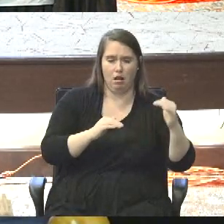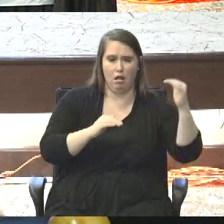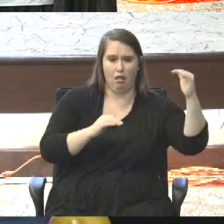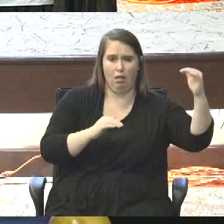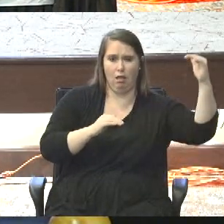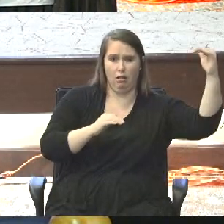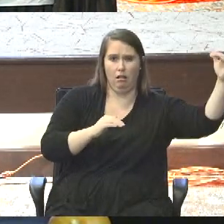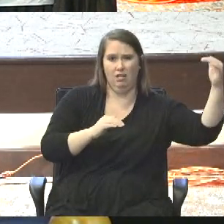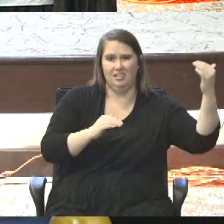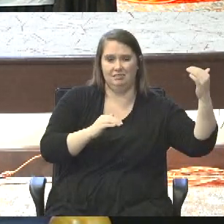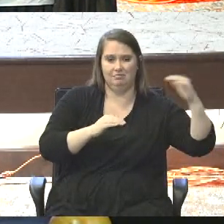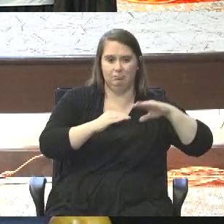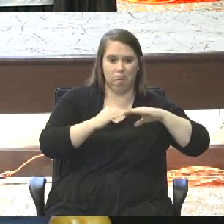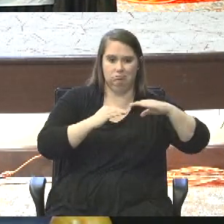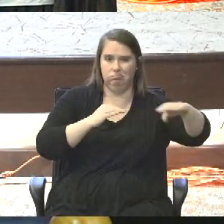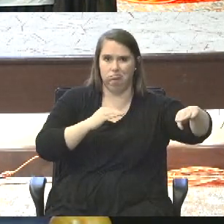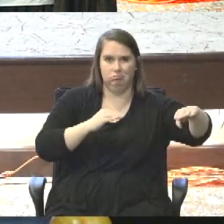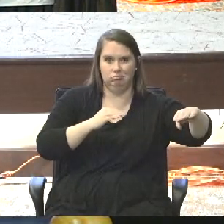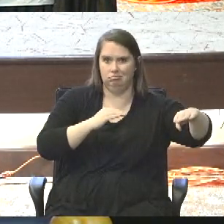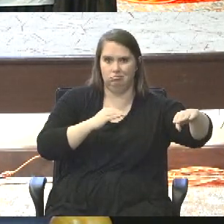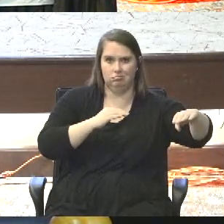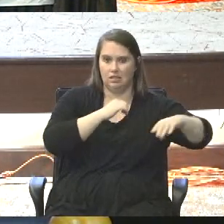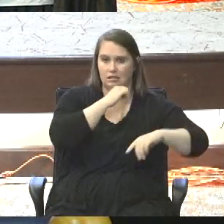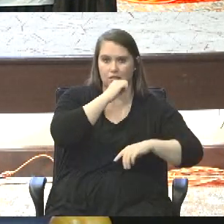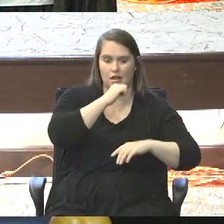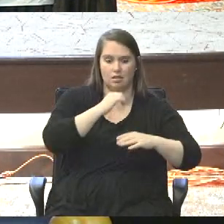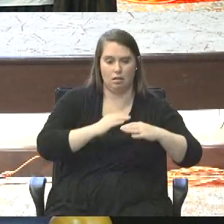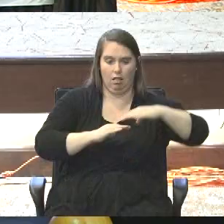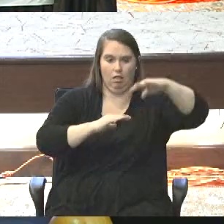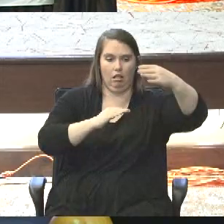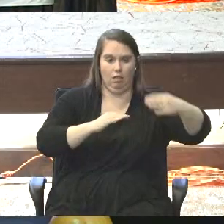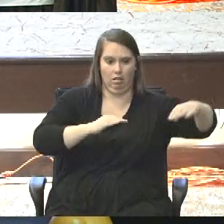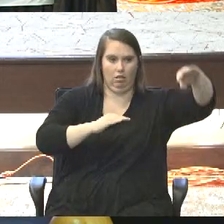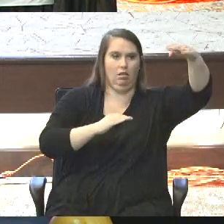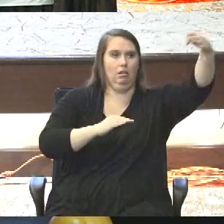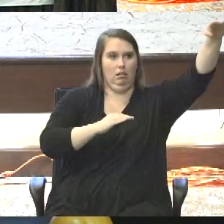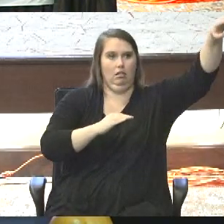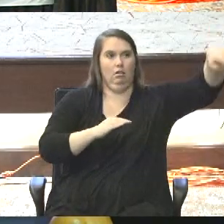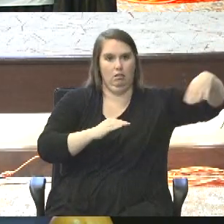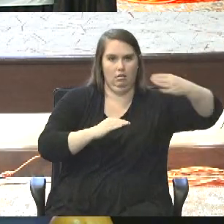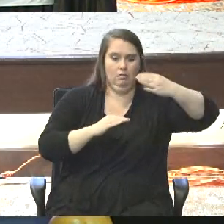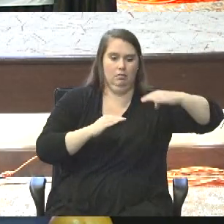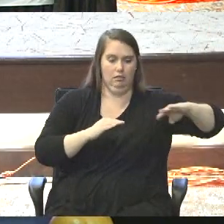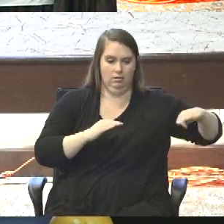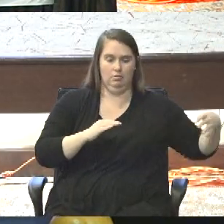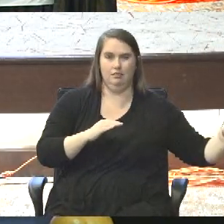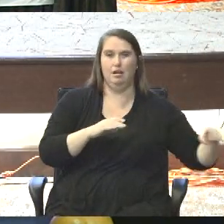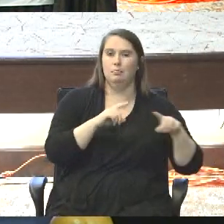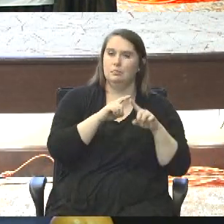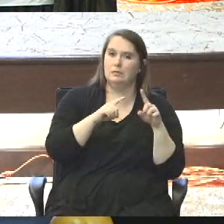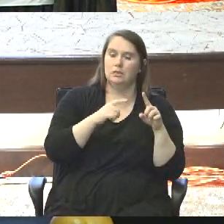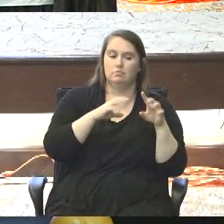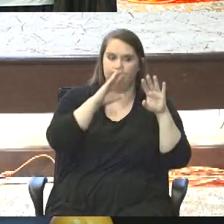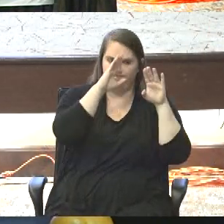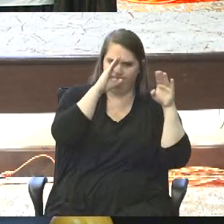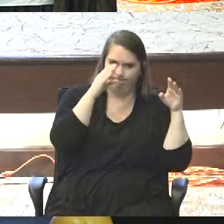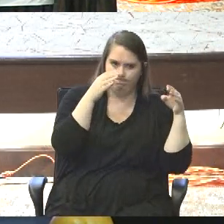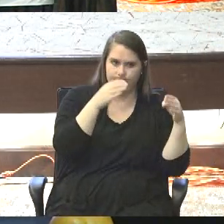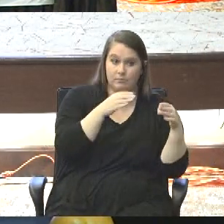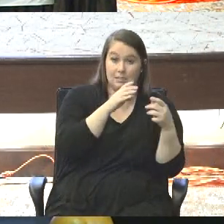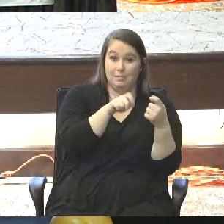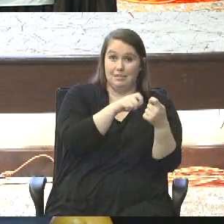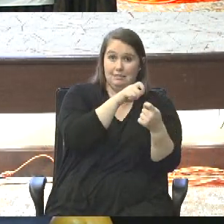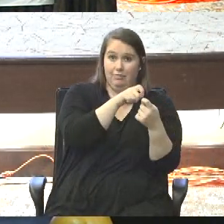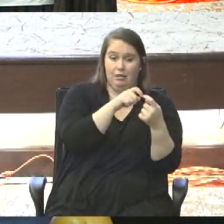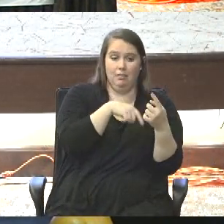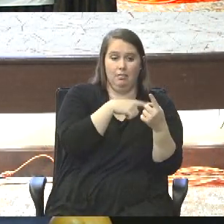can't, it's not flat, it's up and down and so, but I'm talking about the